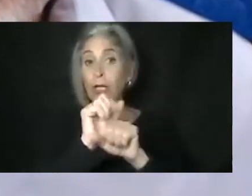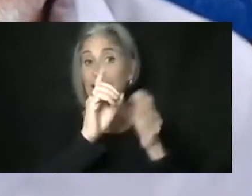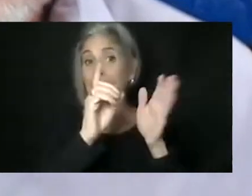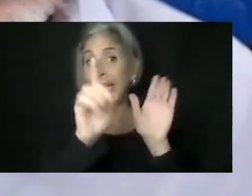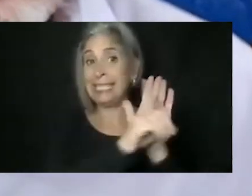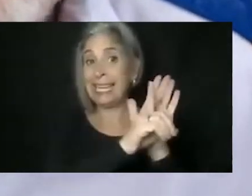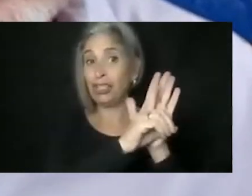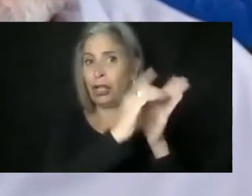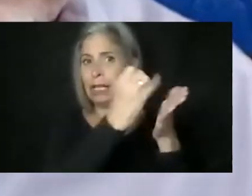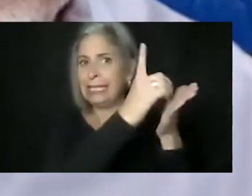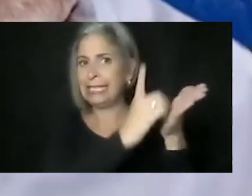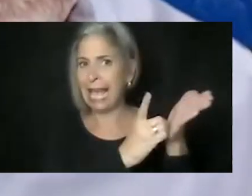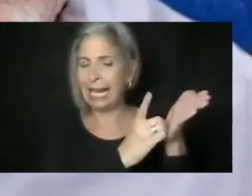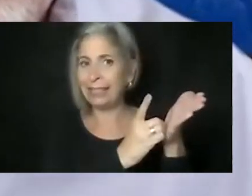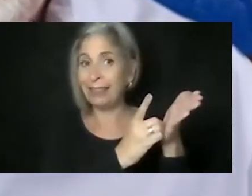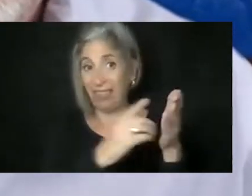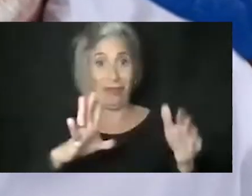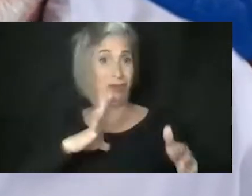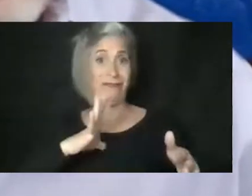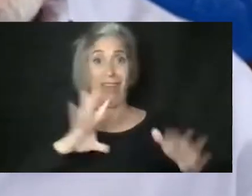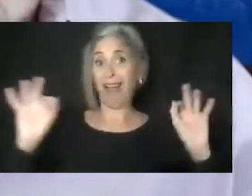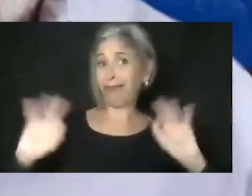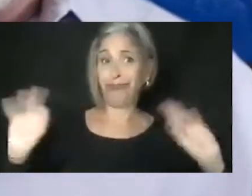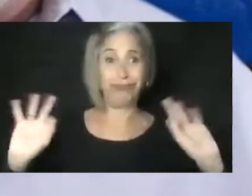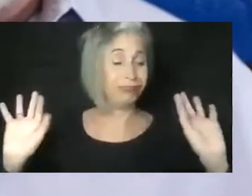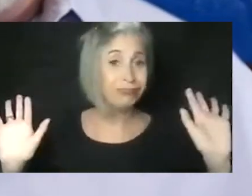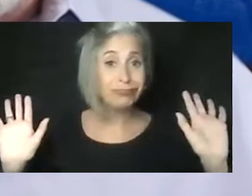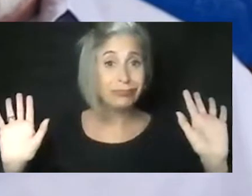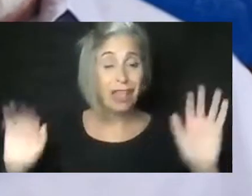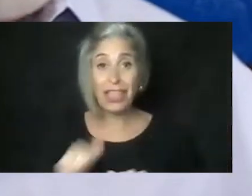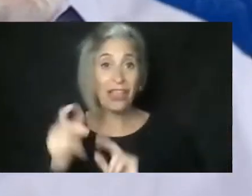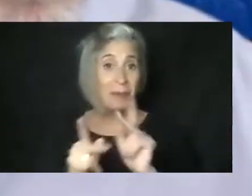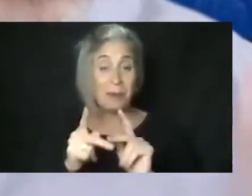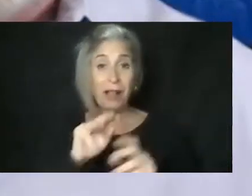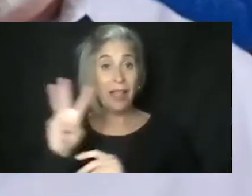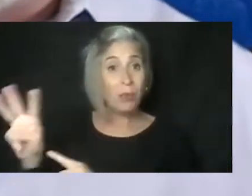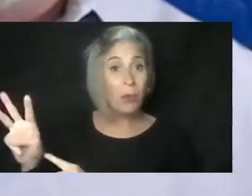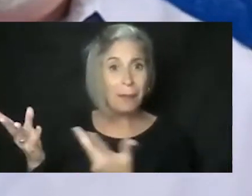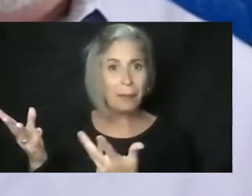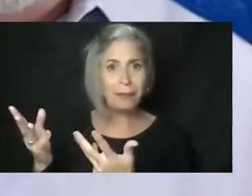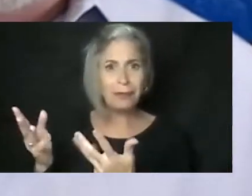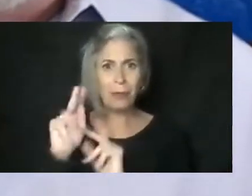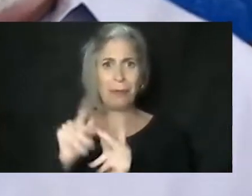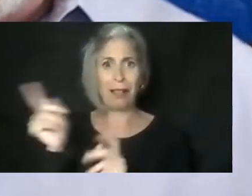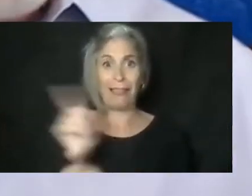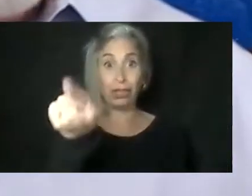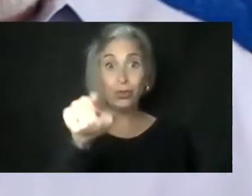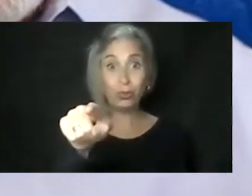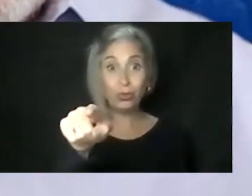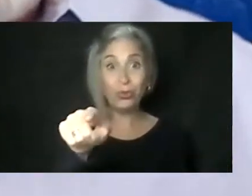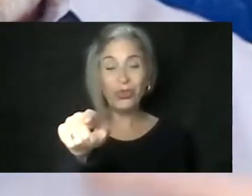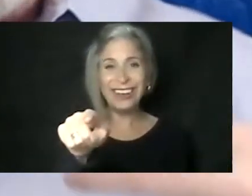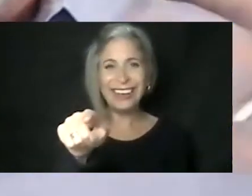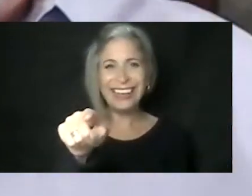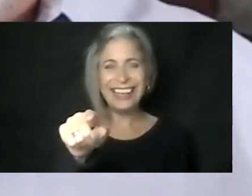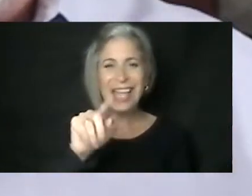in the 90s, you could get away with that because the only other people that were on the web were people like you. The only other people that